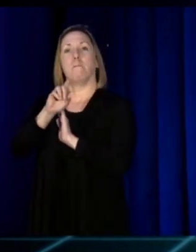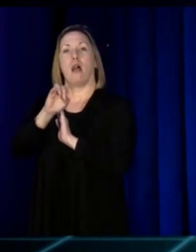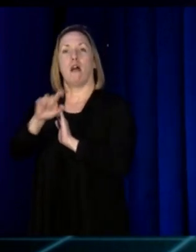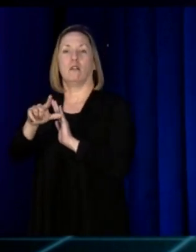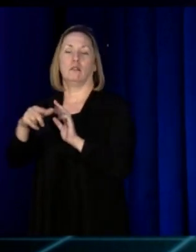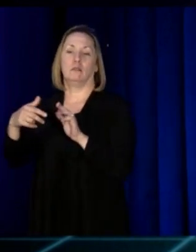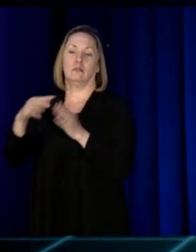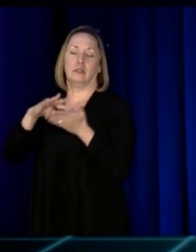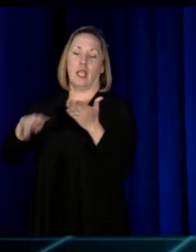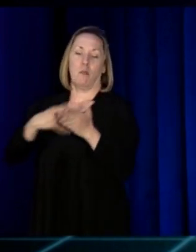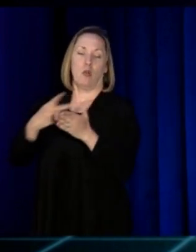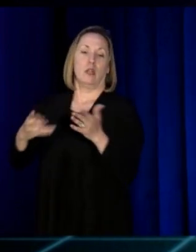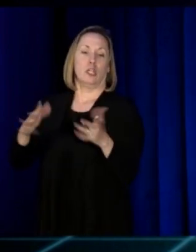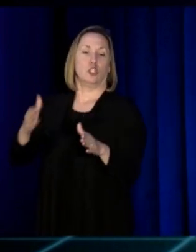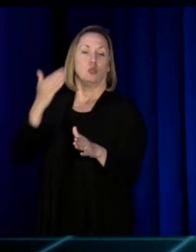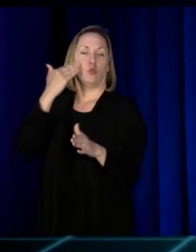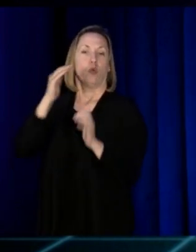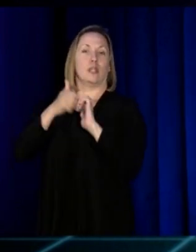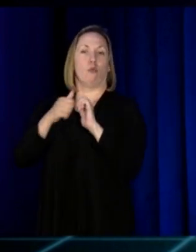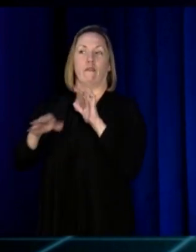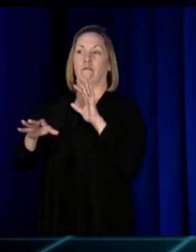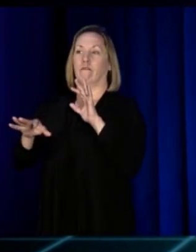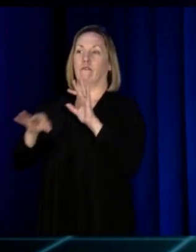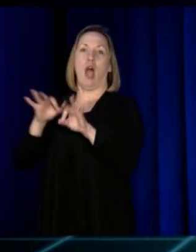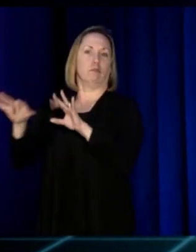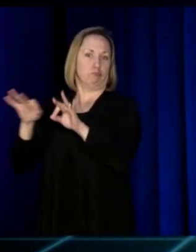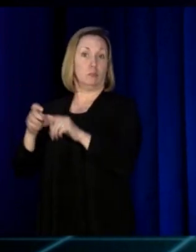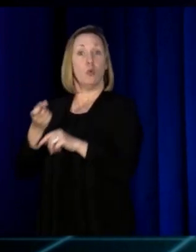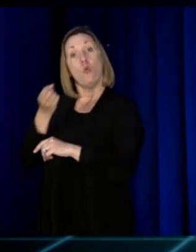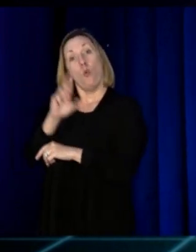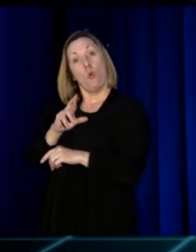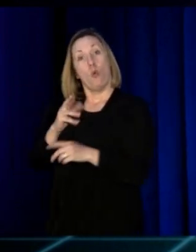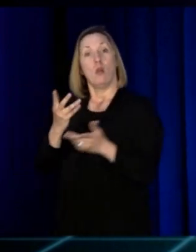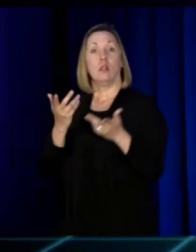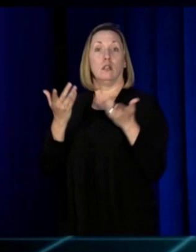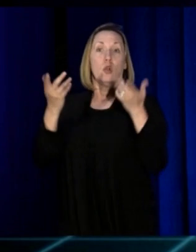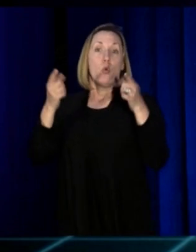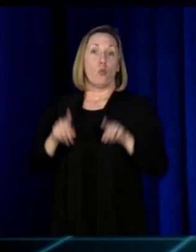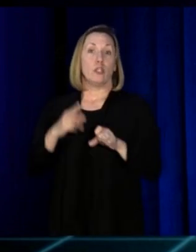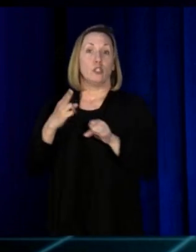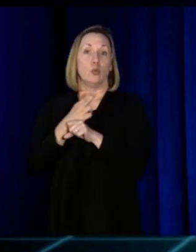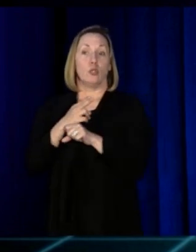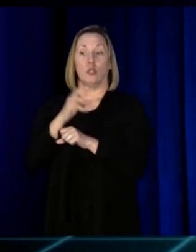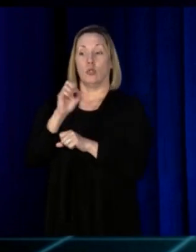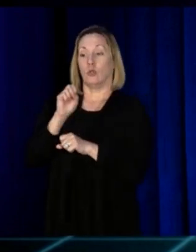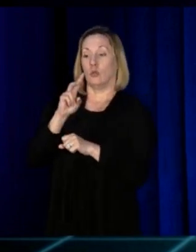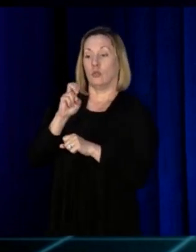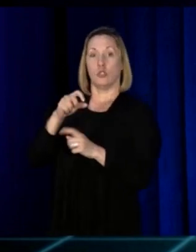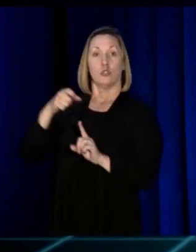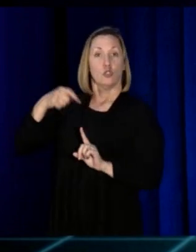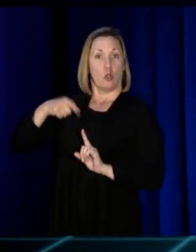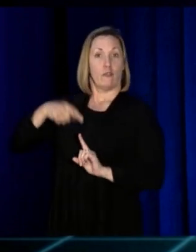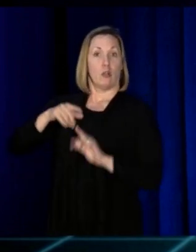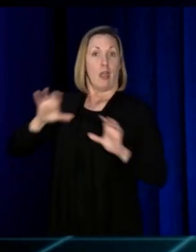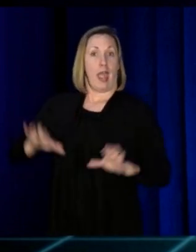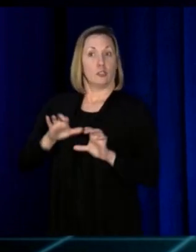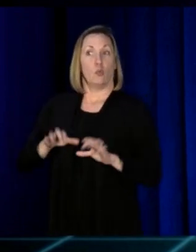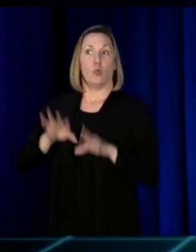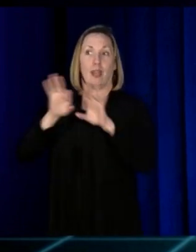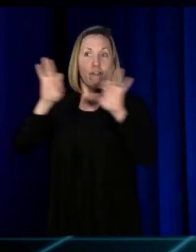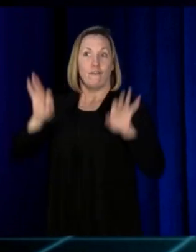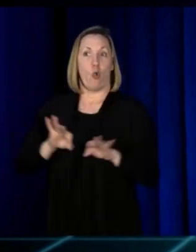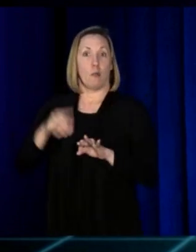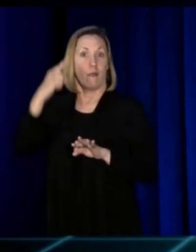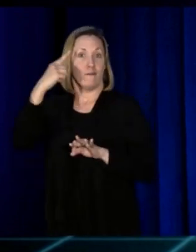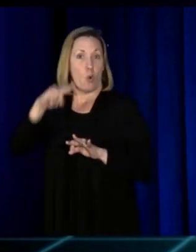name, and it just knows how to find them all. Or we could, when we use these server actions, we could have something like a form for, a form with,